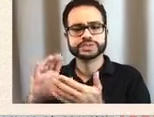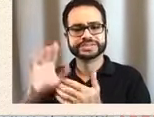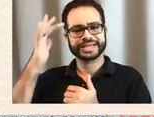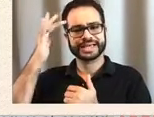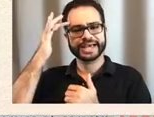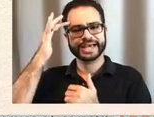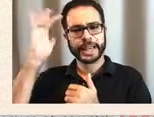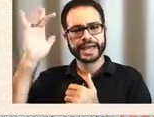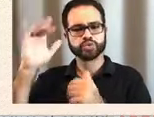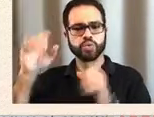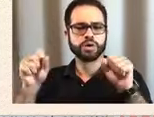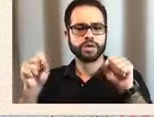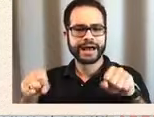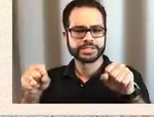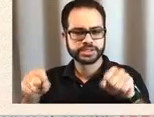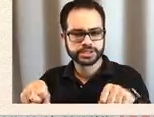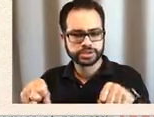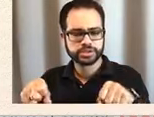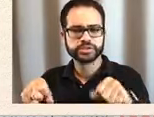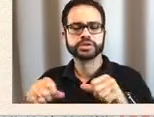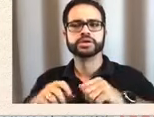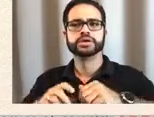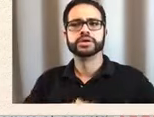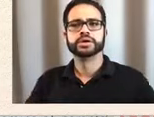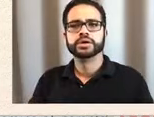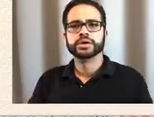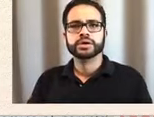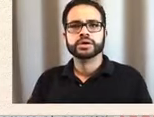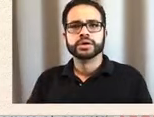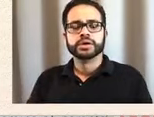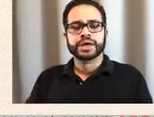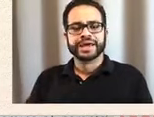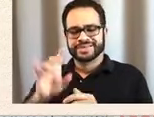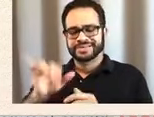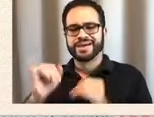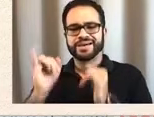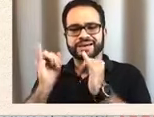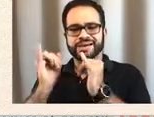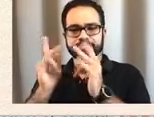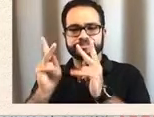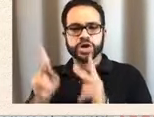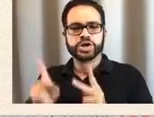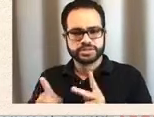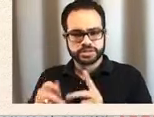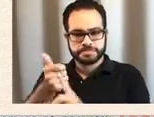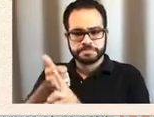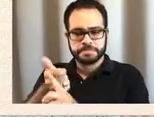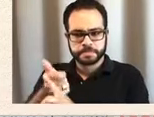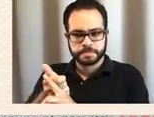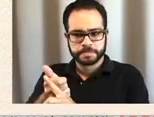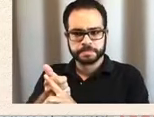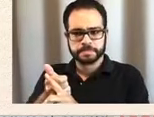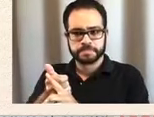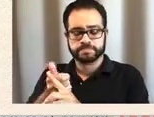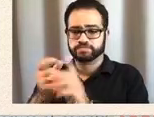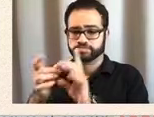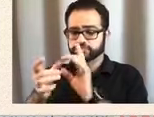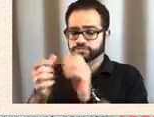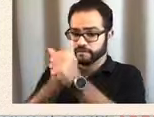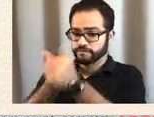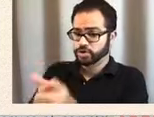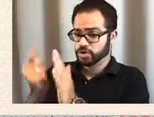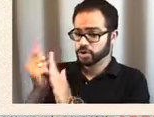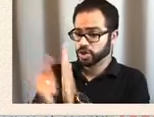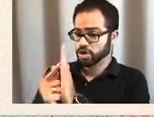capacity, the individual is, in the eyes of the law, seen to be